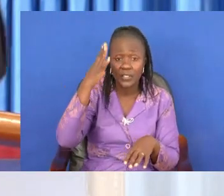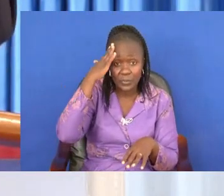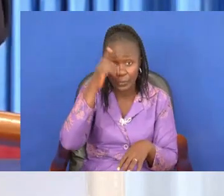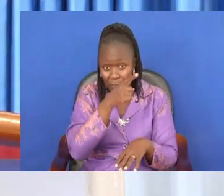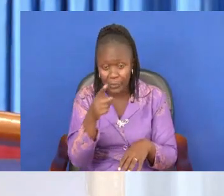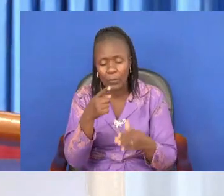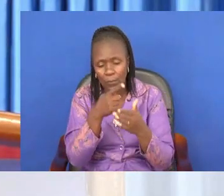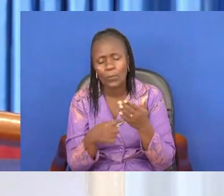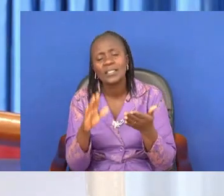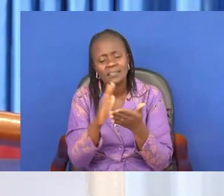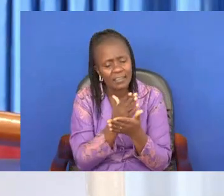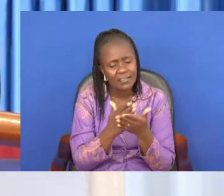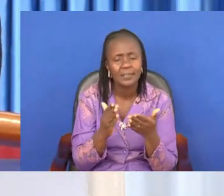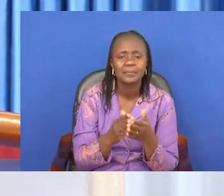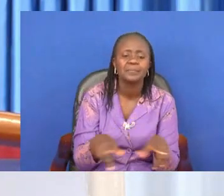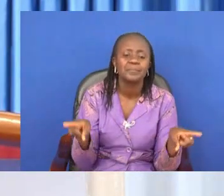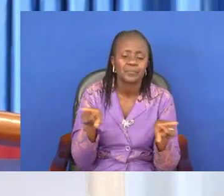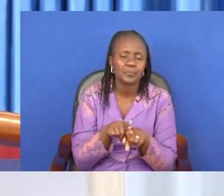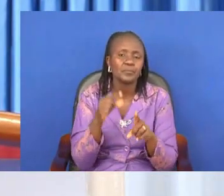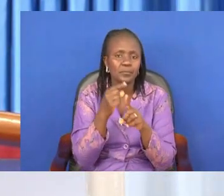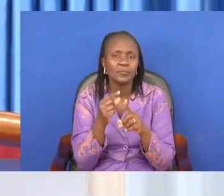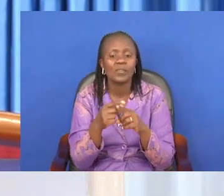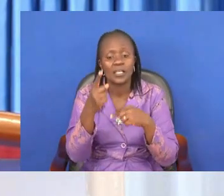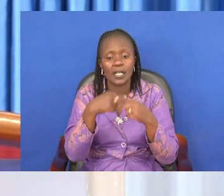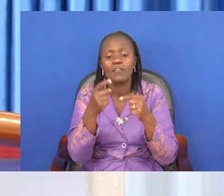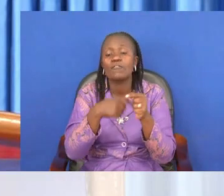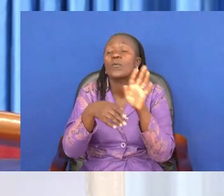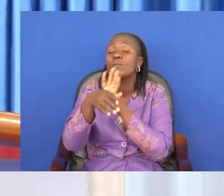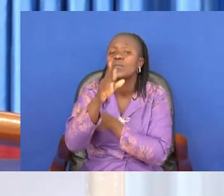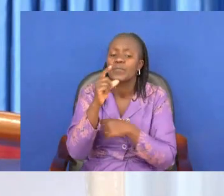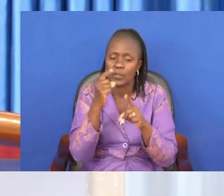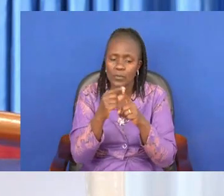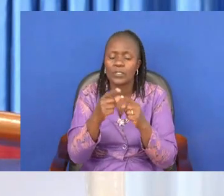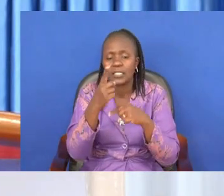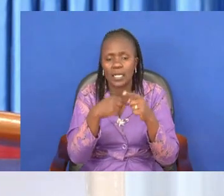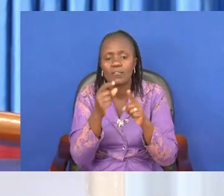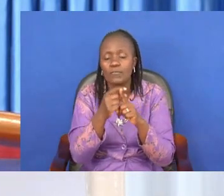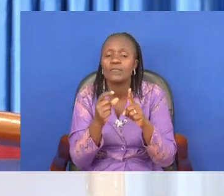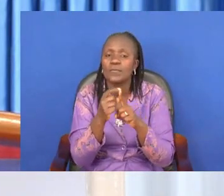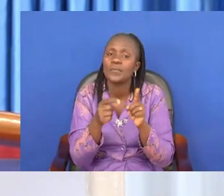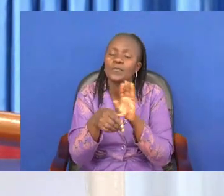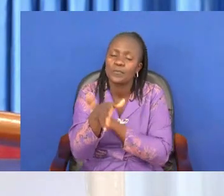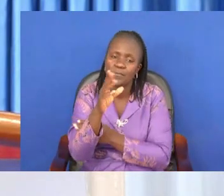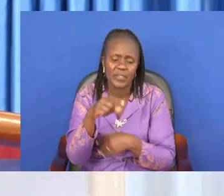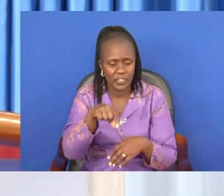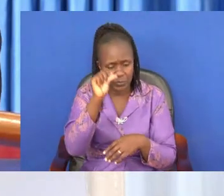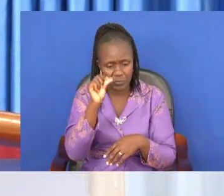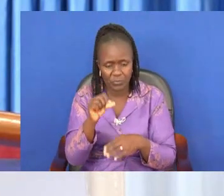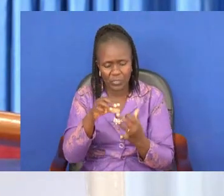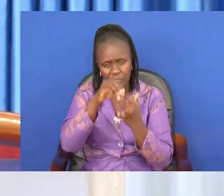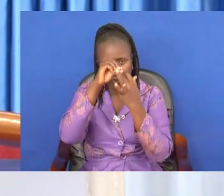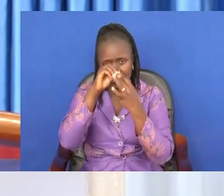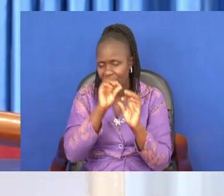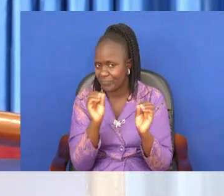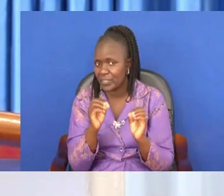that whatever they are saying, it is a word that has come from God. It is a word that has come from God. So they are not special. So I